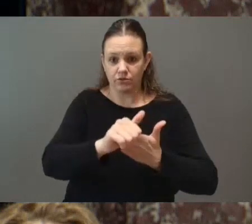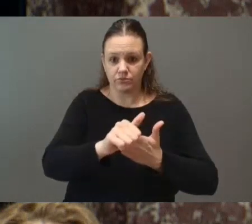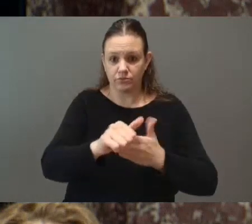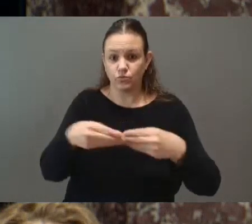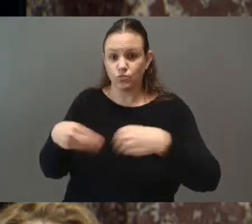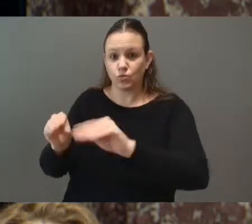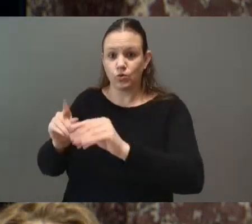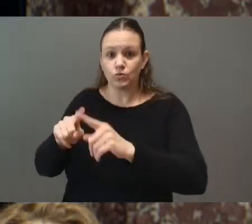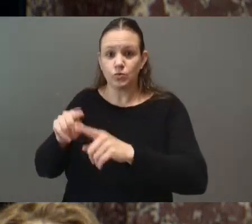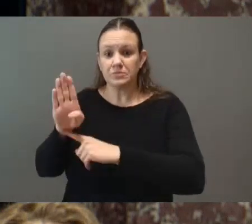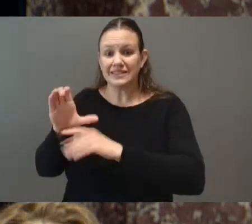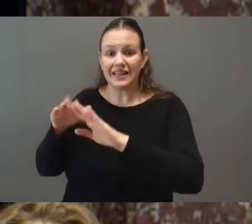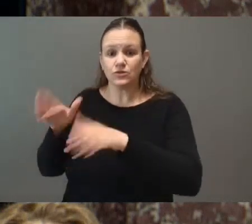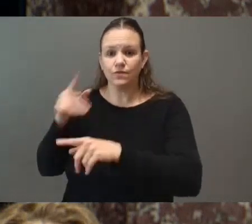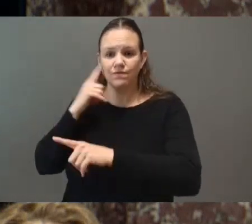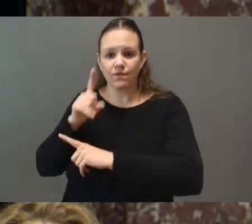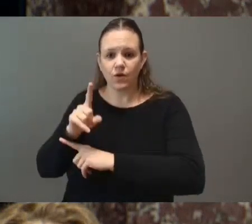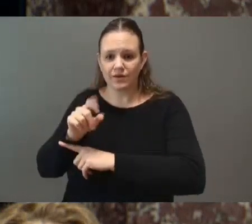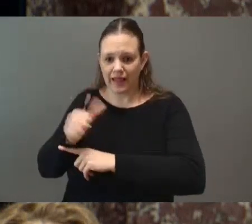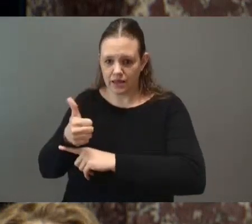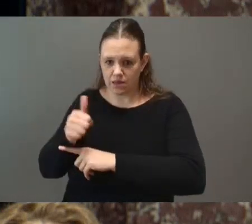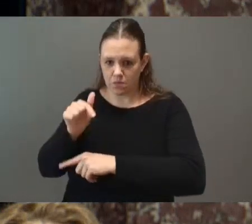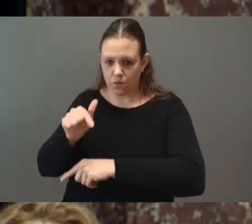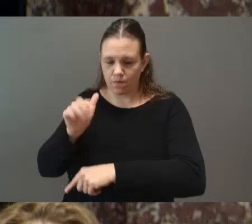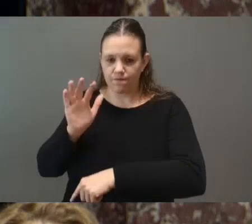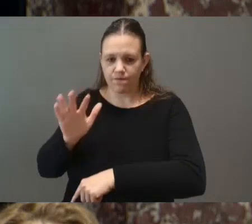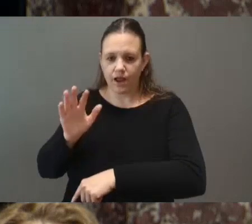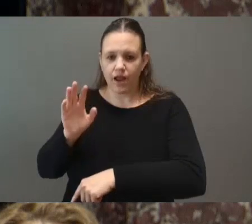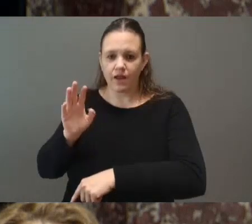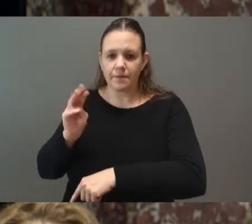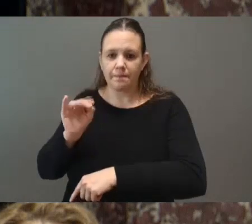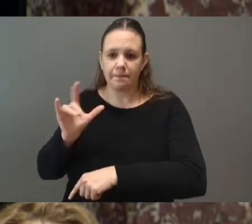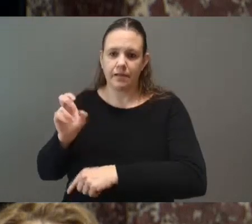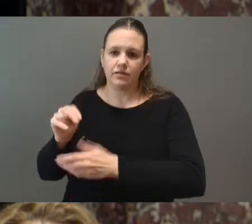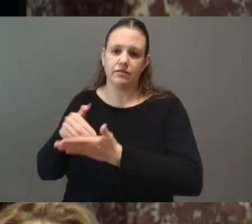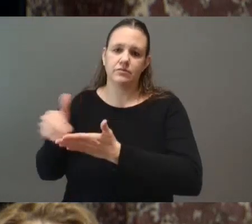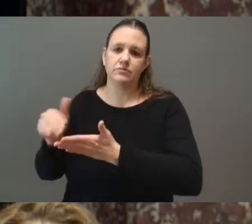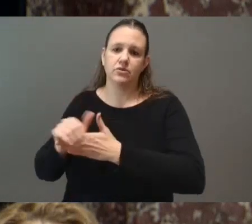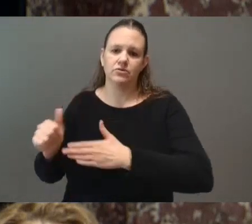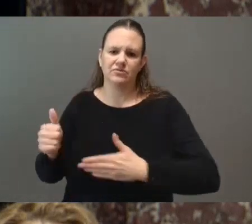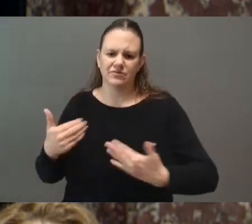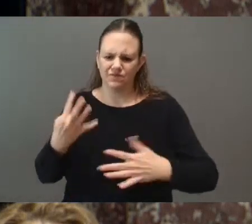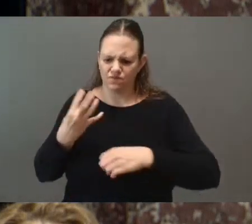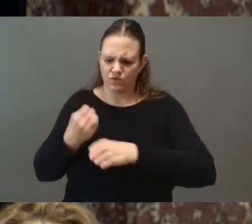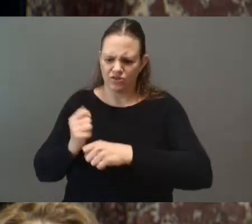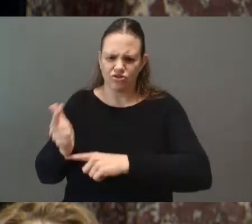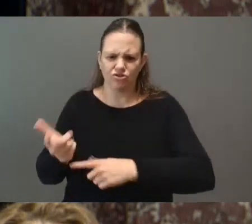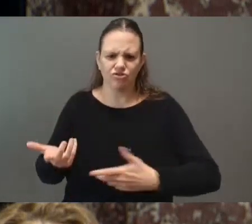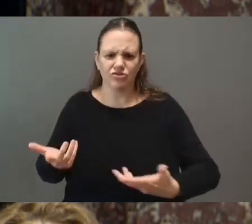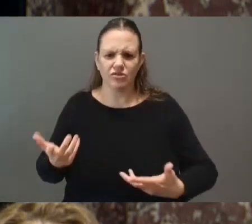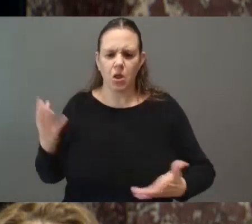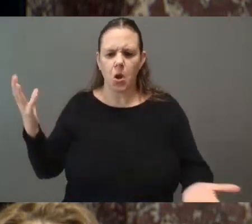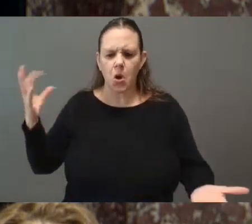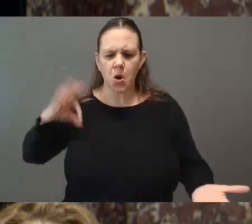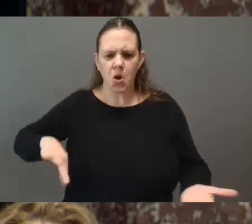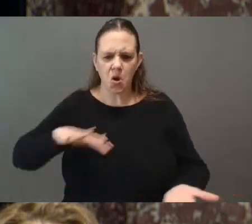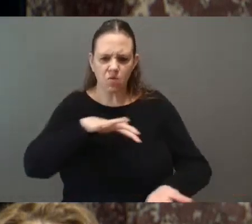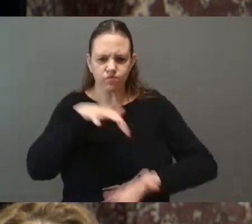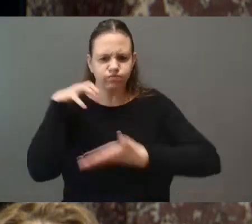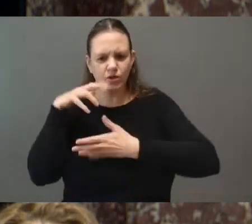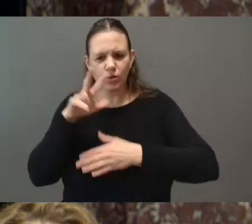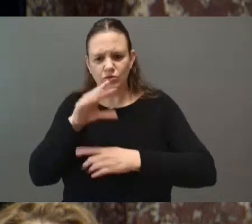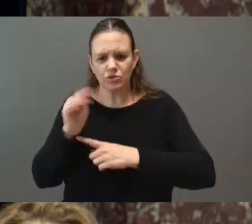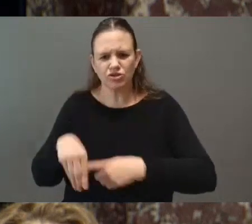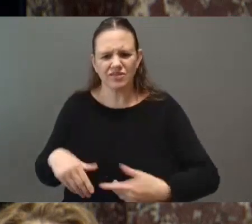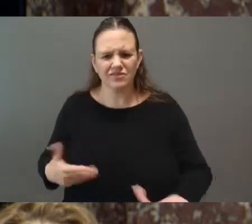million. And that's just a mere 4 years for another quick 300% profit. Mr. Speaker, and the